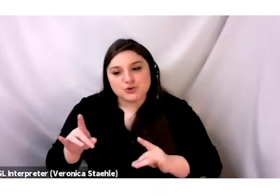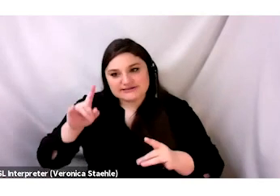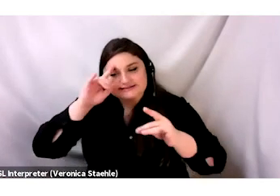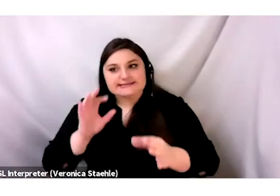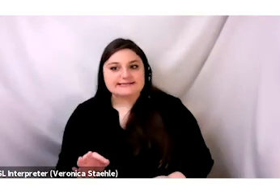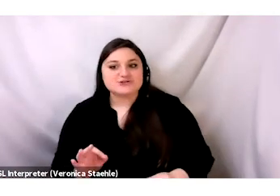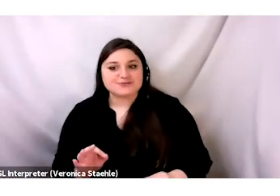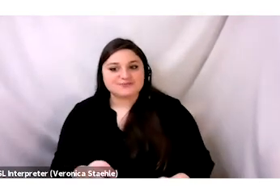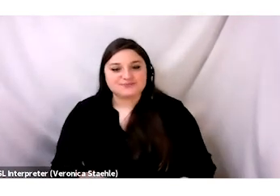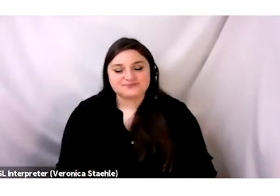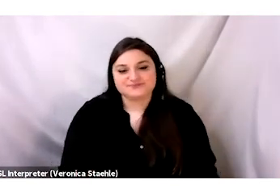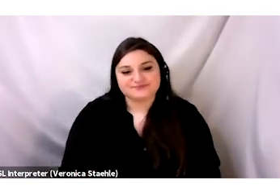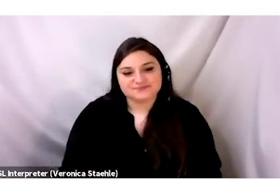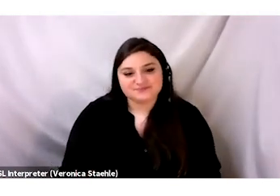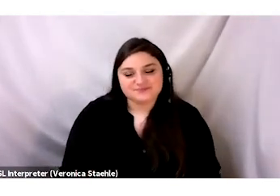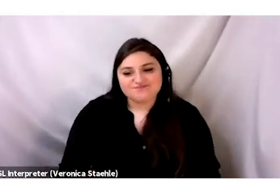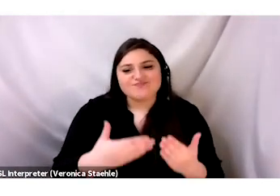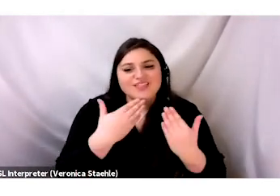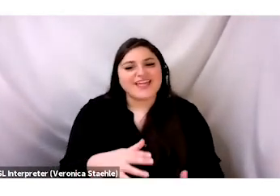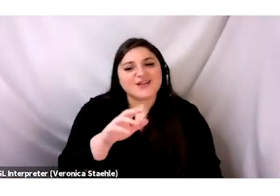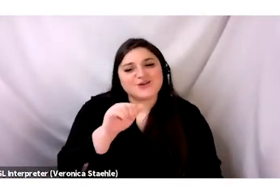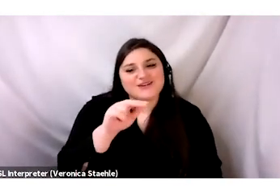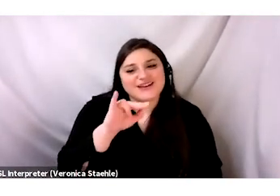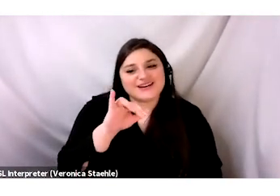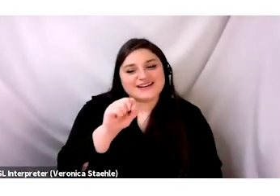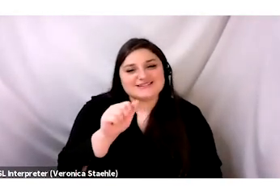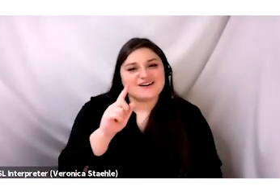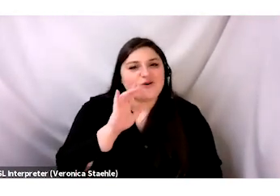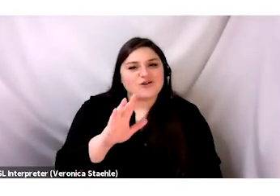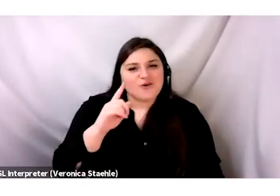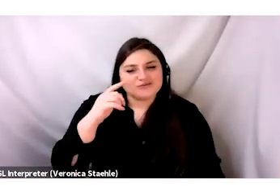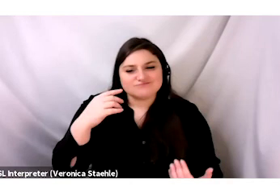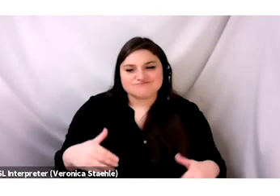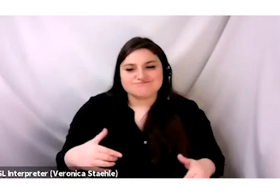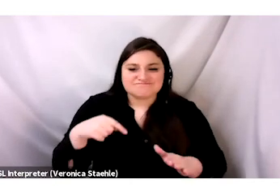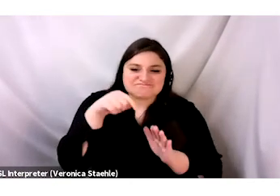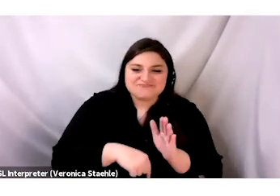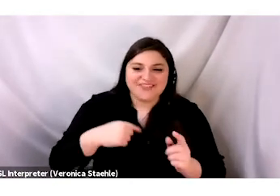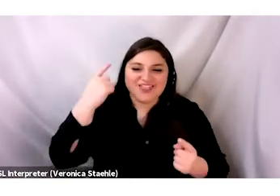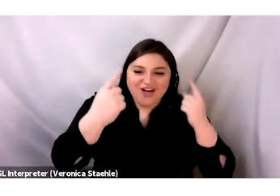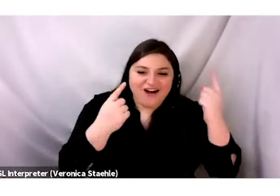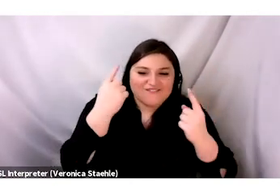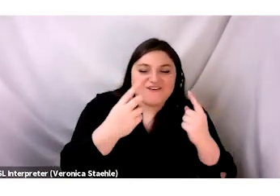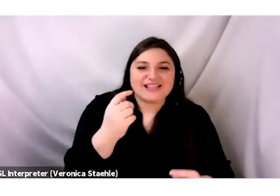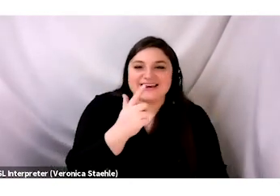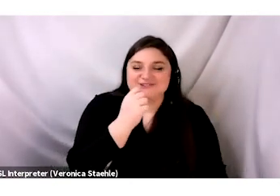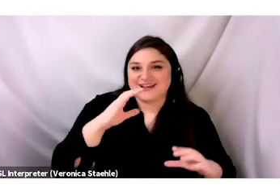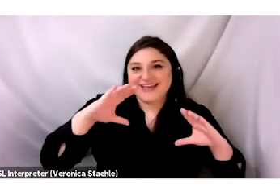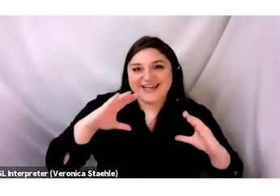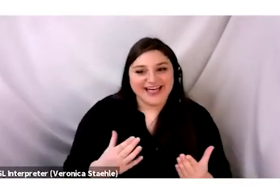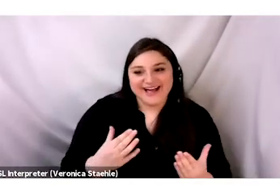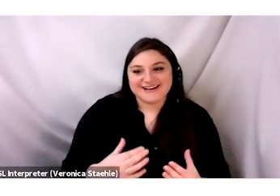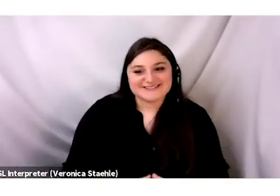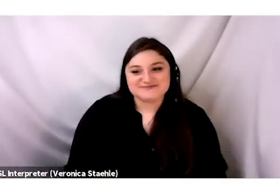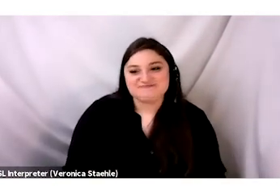Well, thank you so much, Anisa, for such a thoughtful and interesting class. I